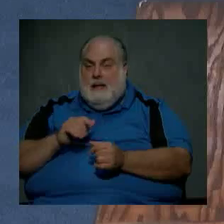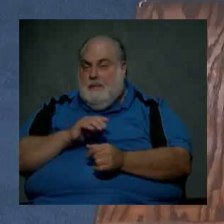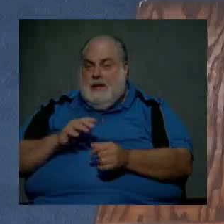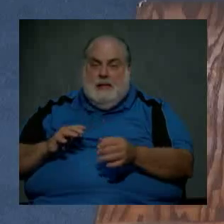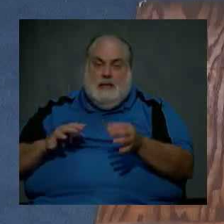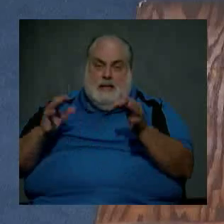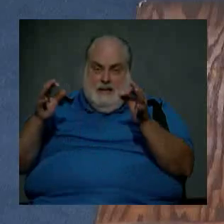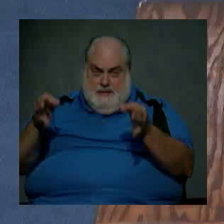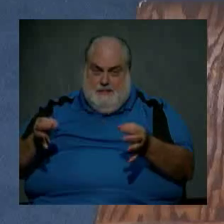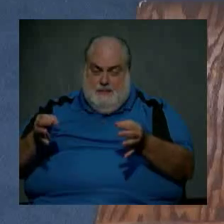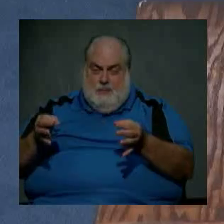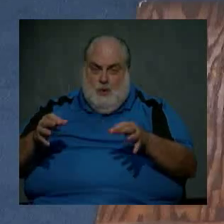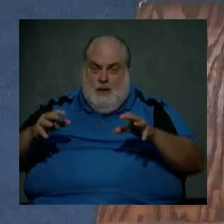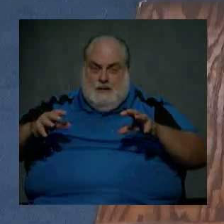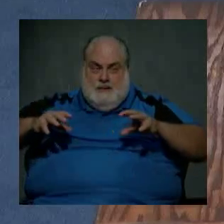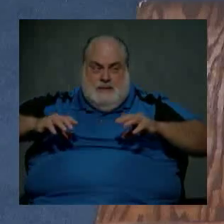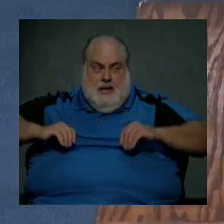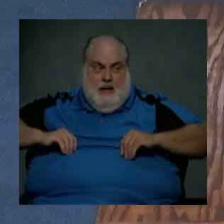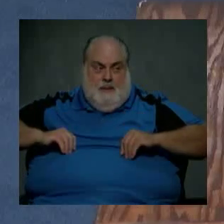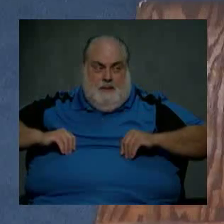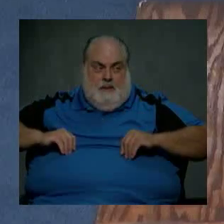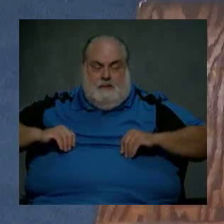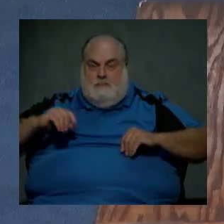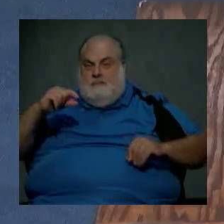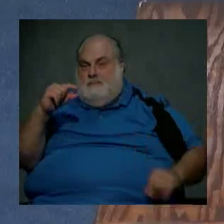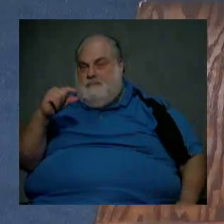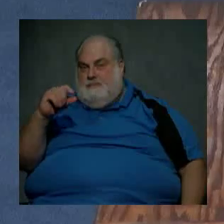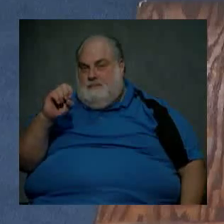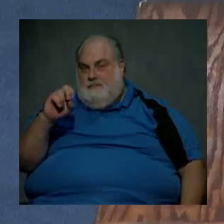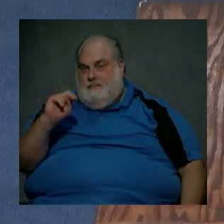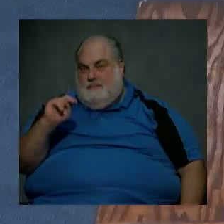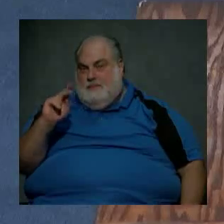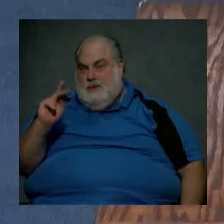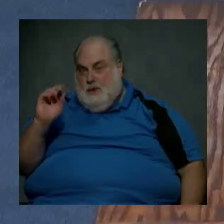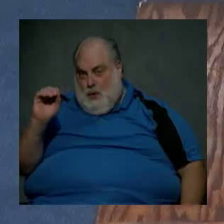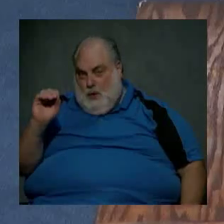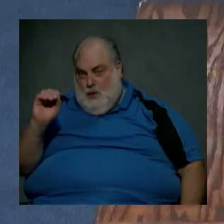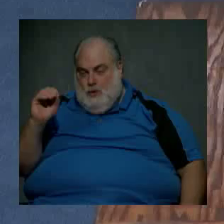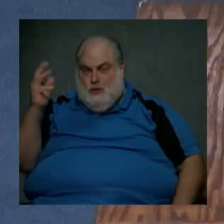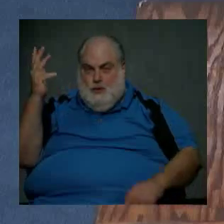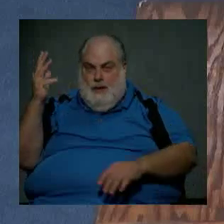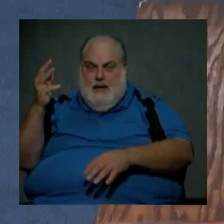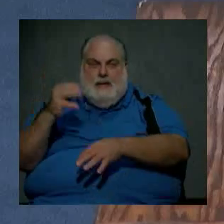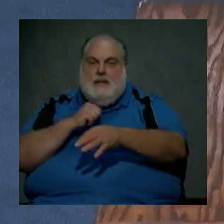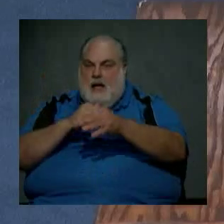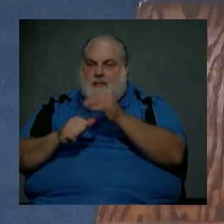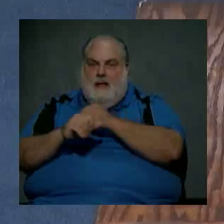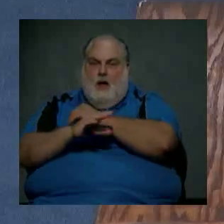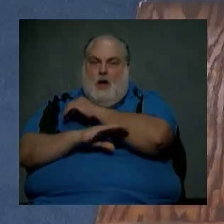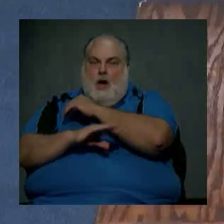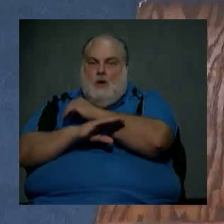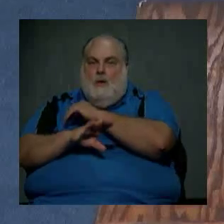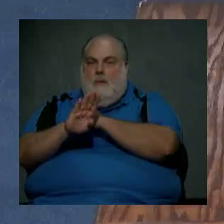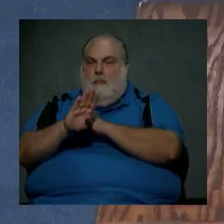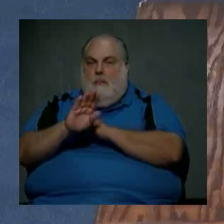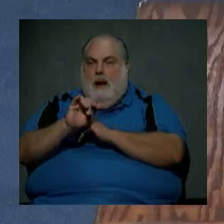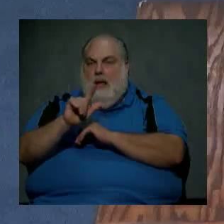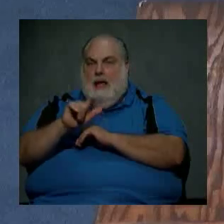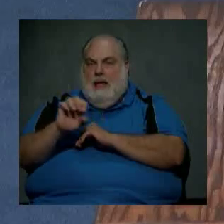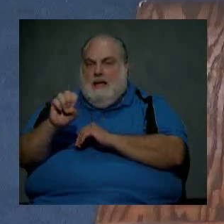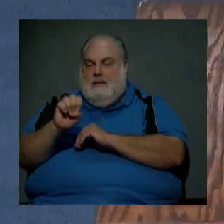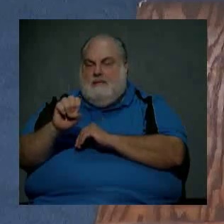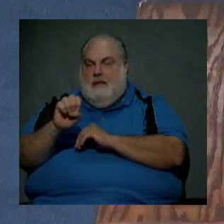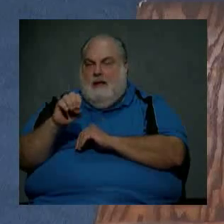did approve to go with a ginkgo tree instead of the autumn blaze maple trees that we have.